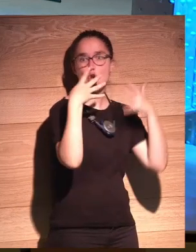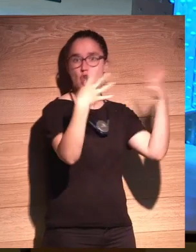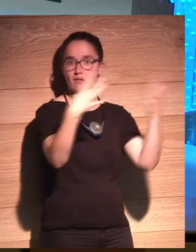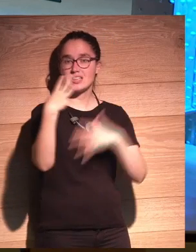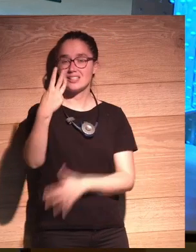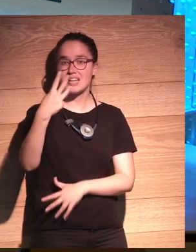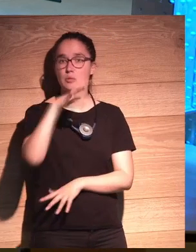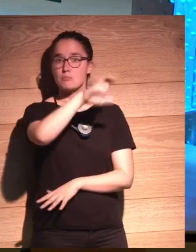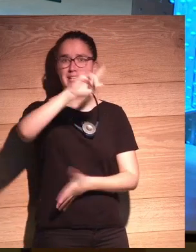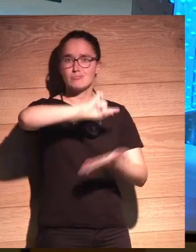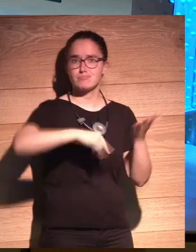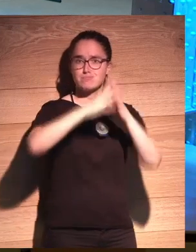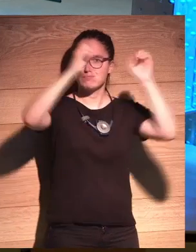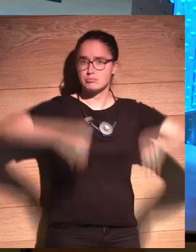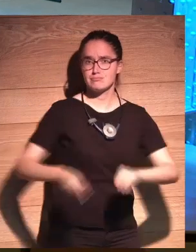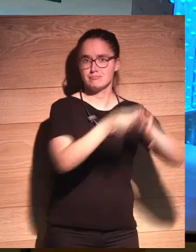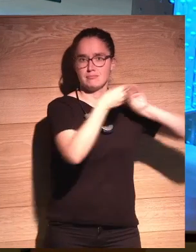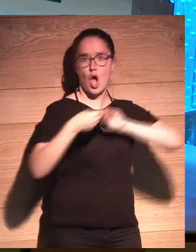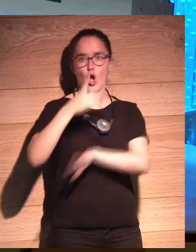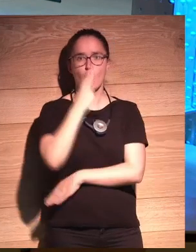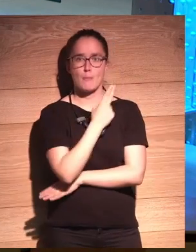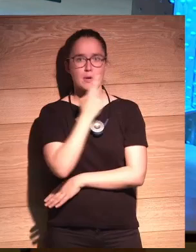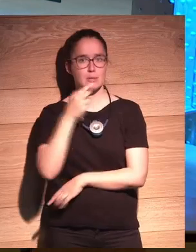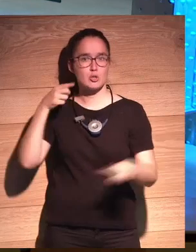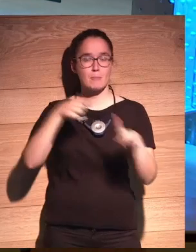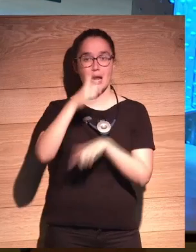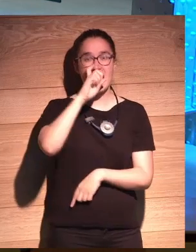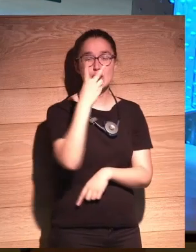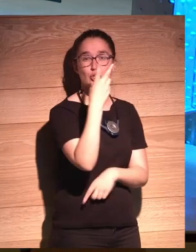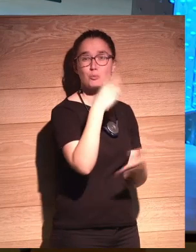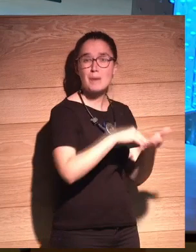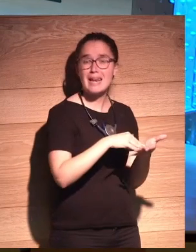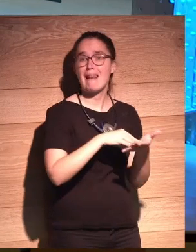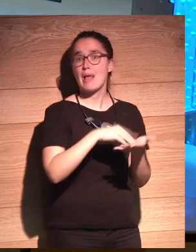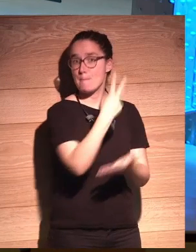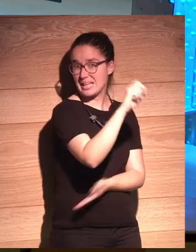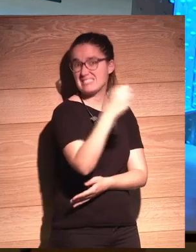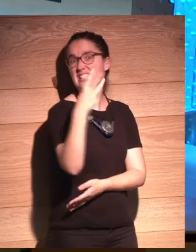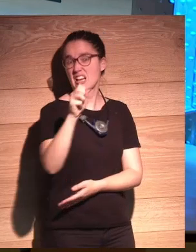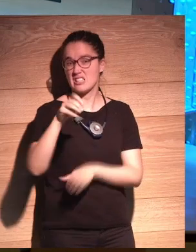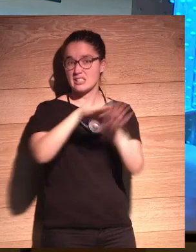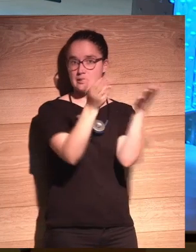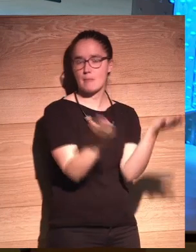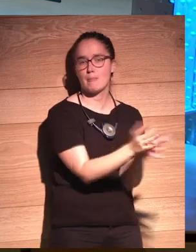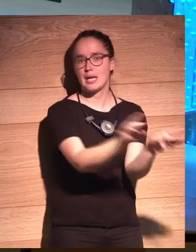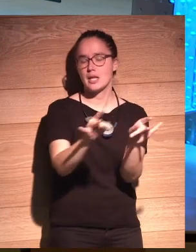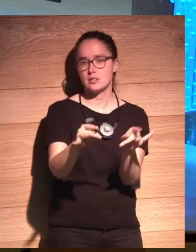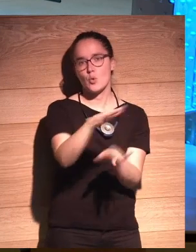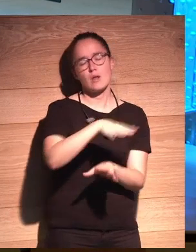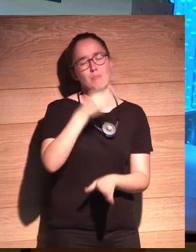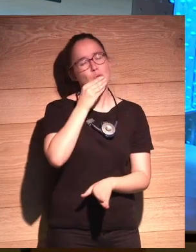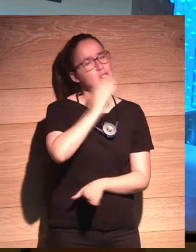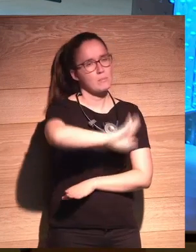Nations in 2015. All the countries signed these commitments so that in